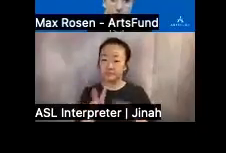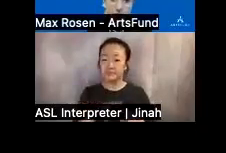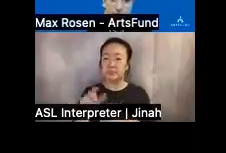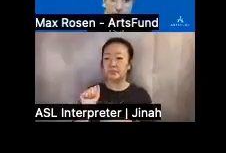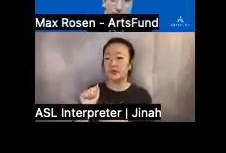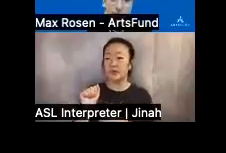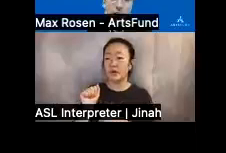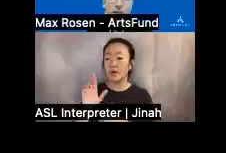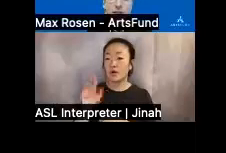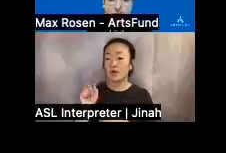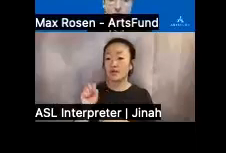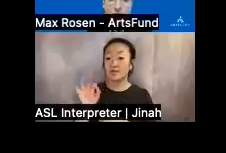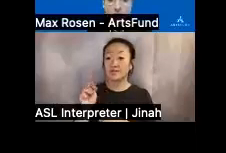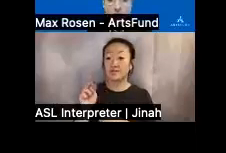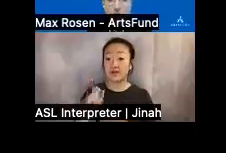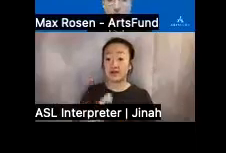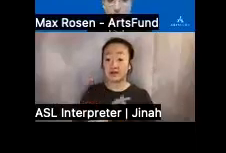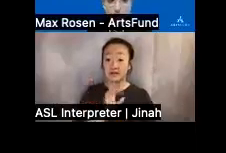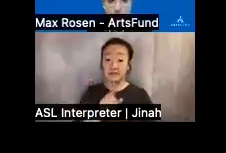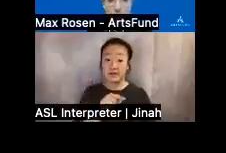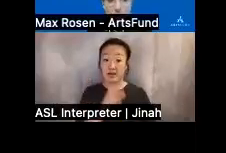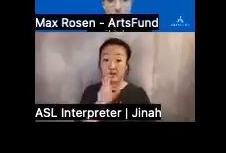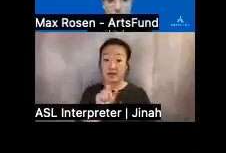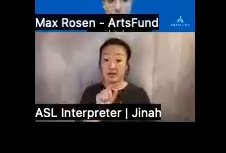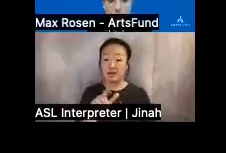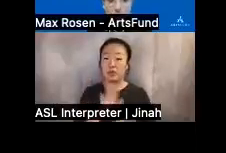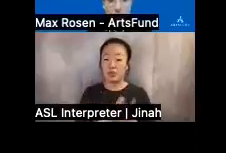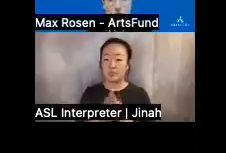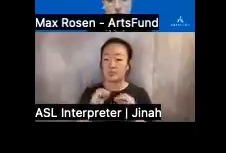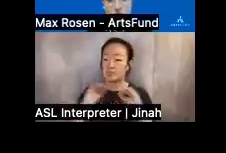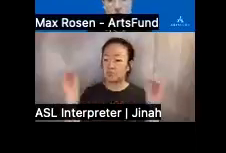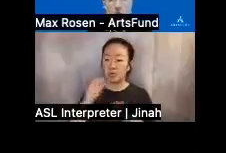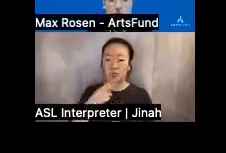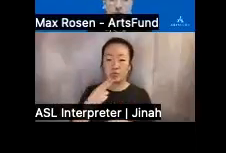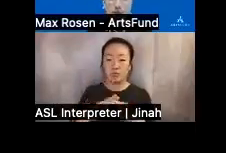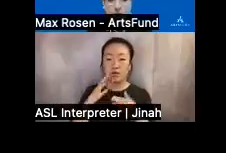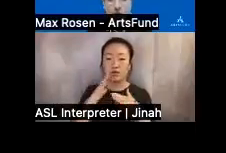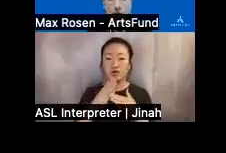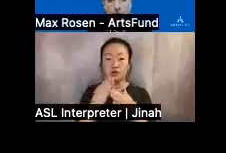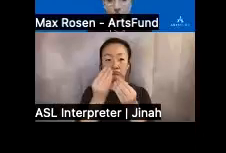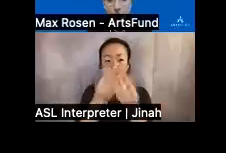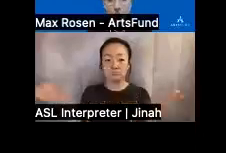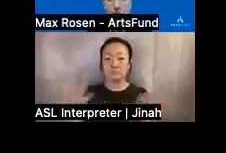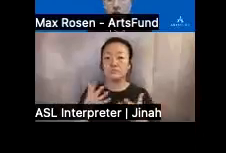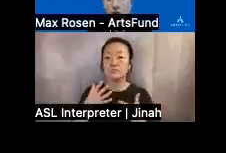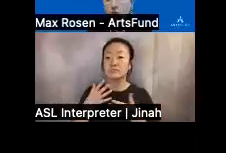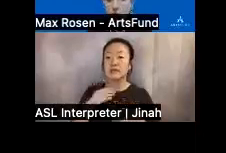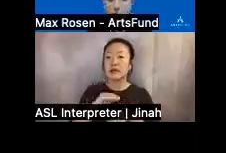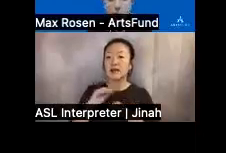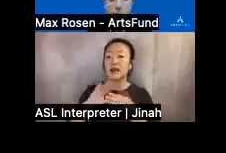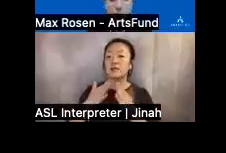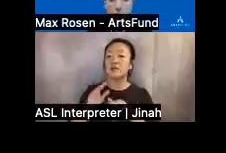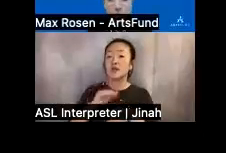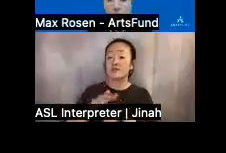staff. The data will then be anonymized across applicants and shared with our community advisory panel. You can